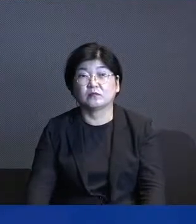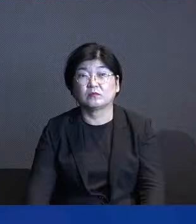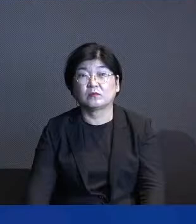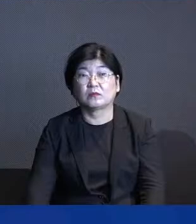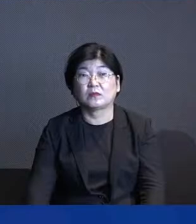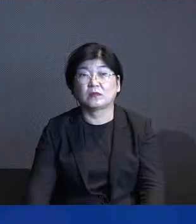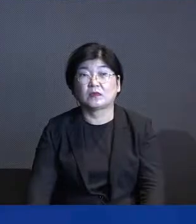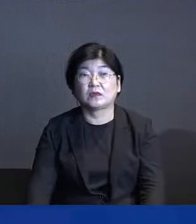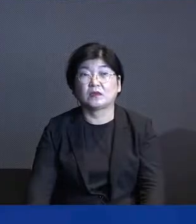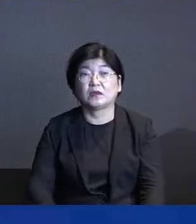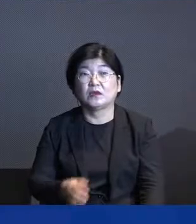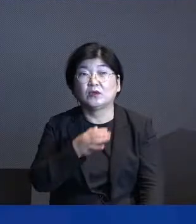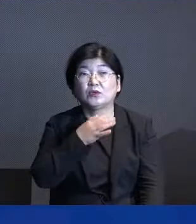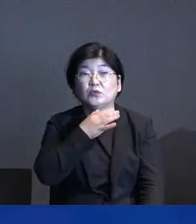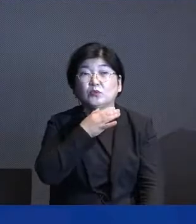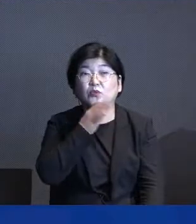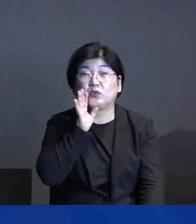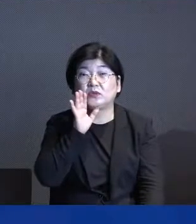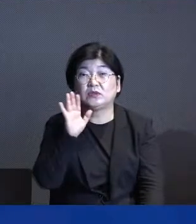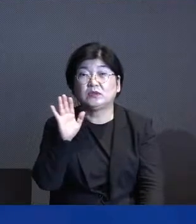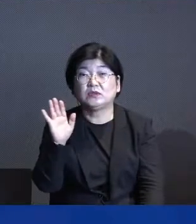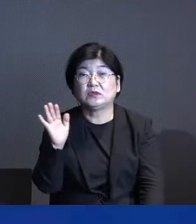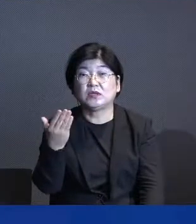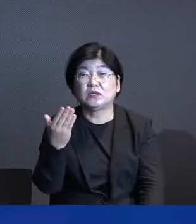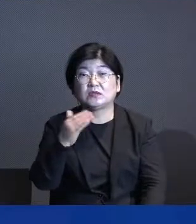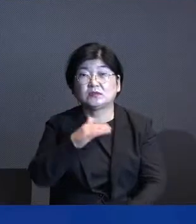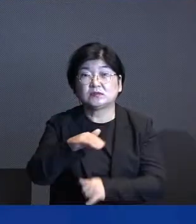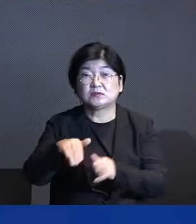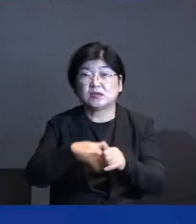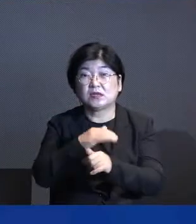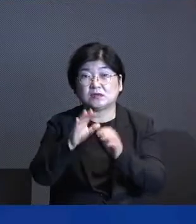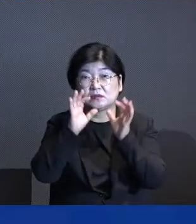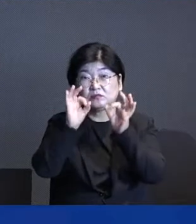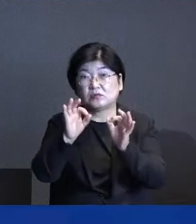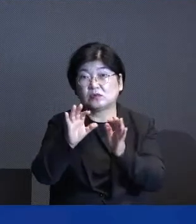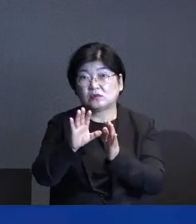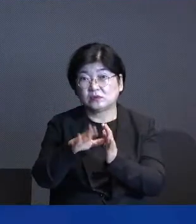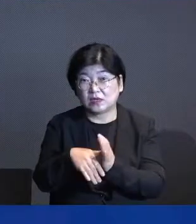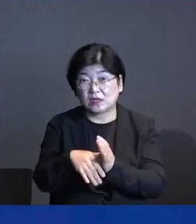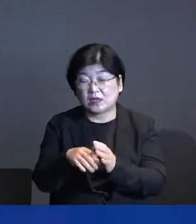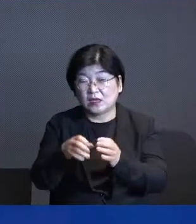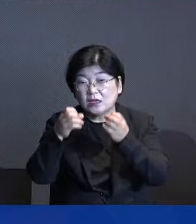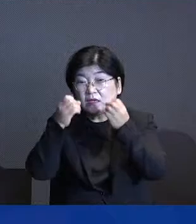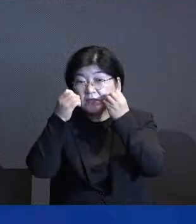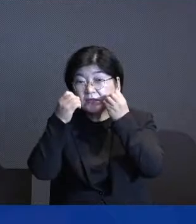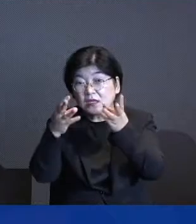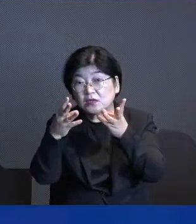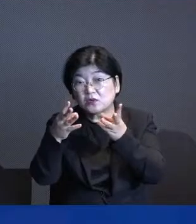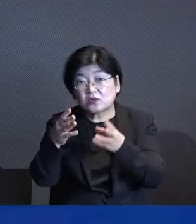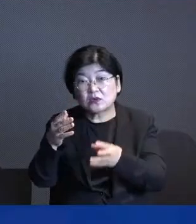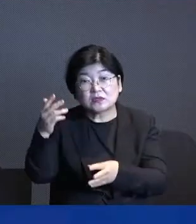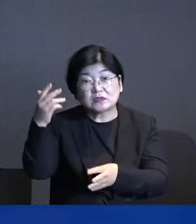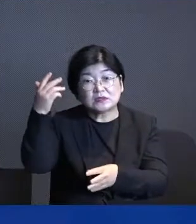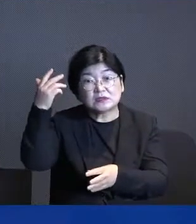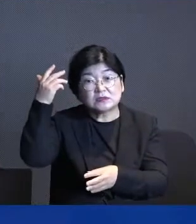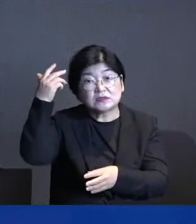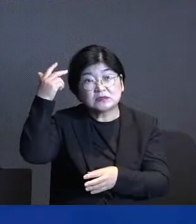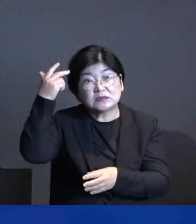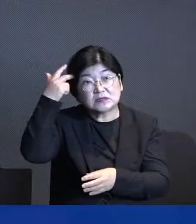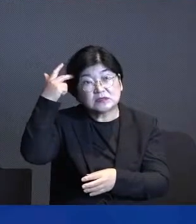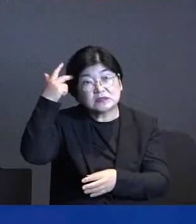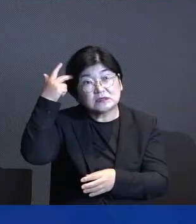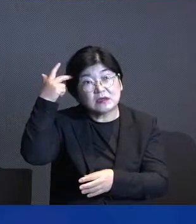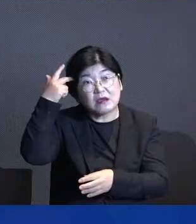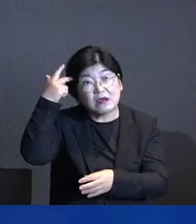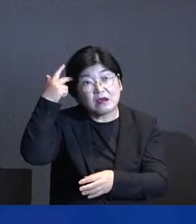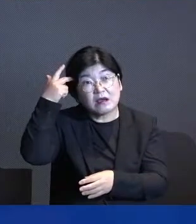citizen, do the new intellectual task, completes a new intellectual task